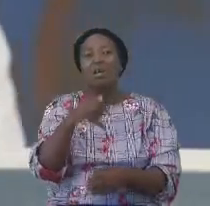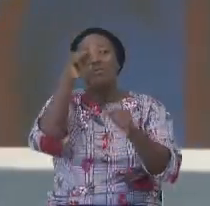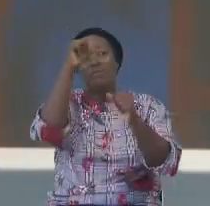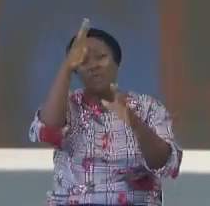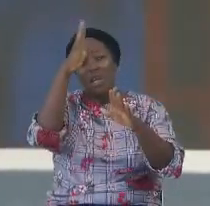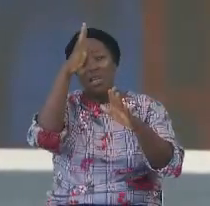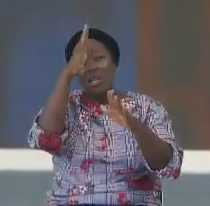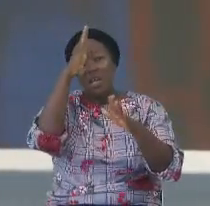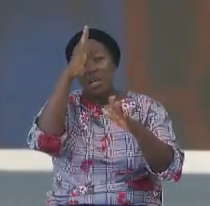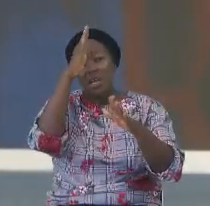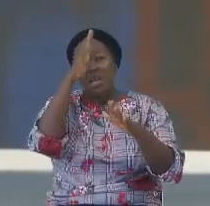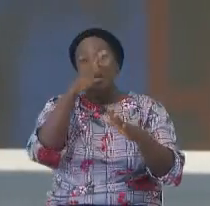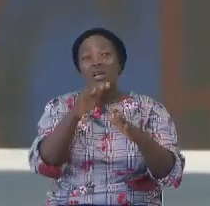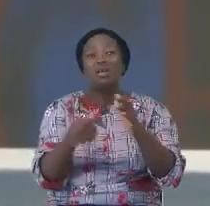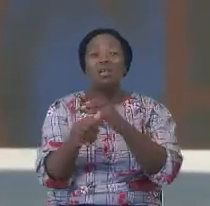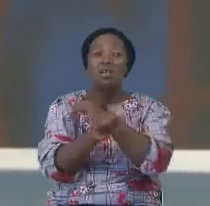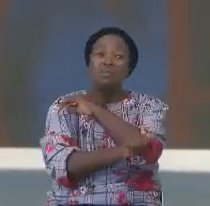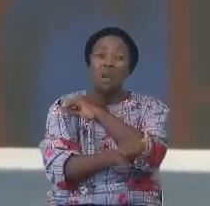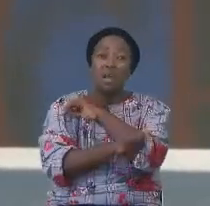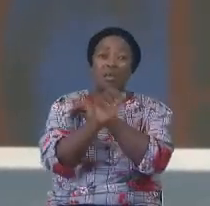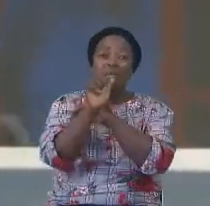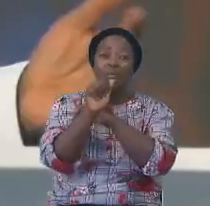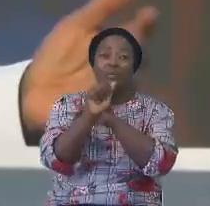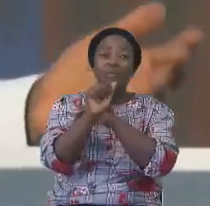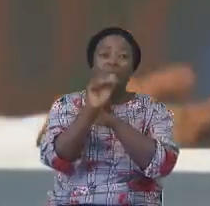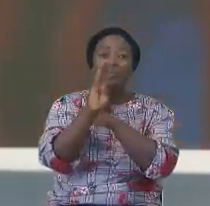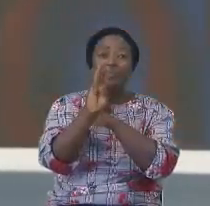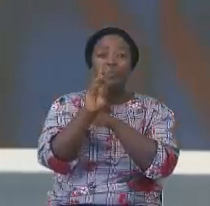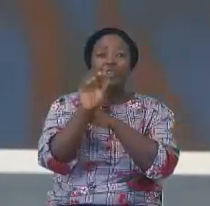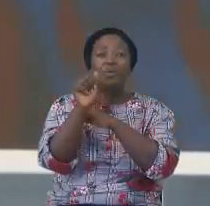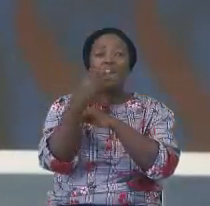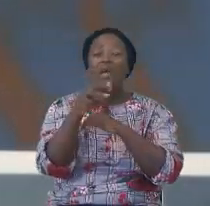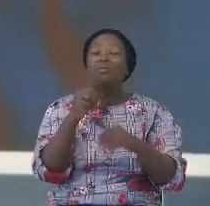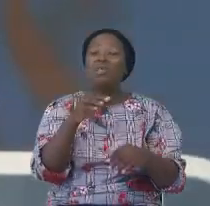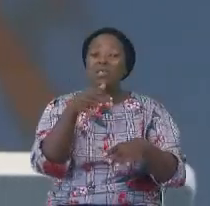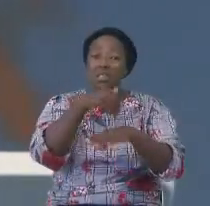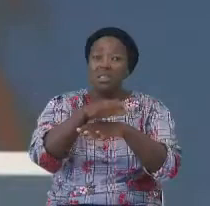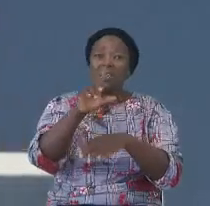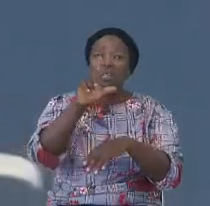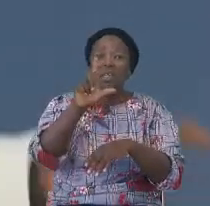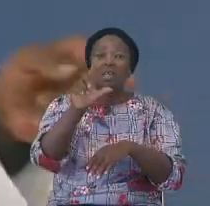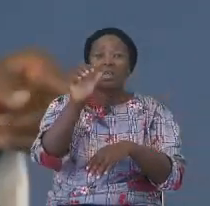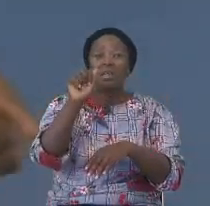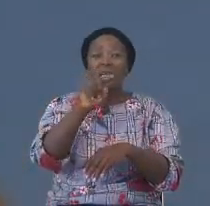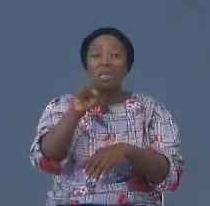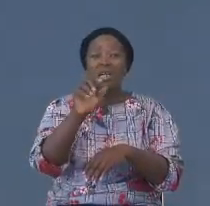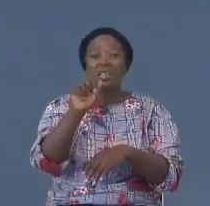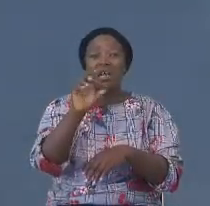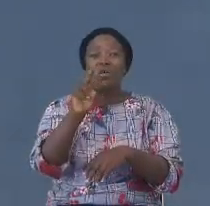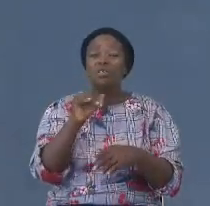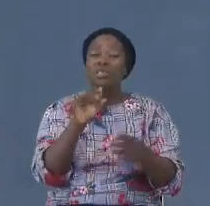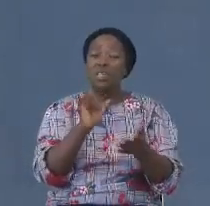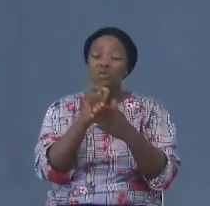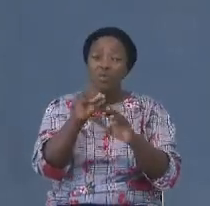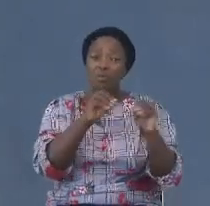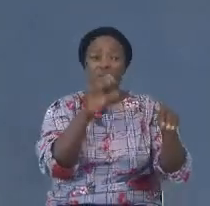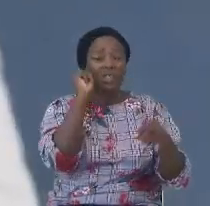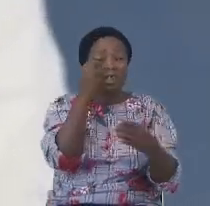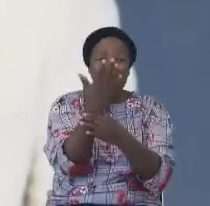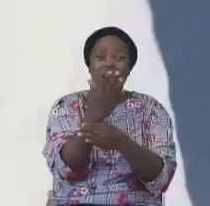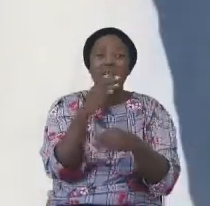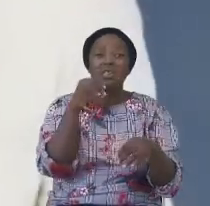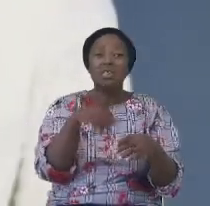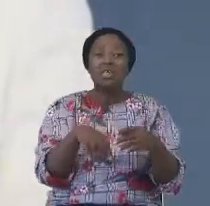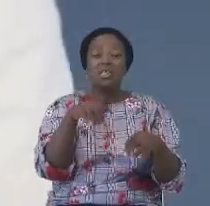said, Father Abraham, send Lazarus that he'll put his finger